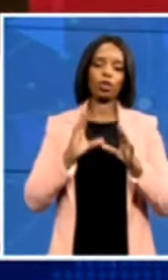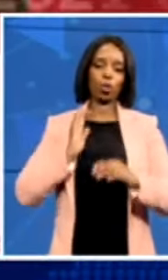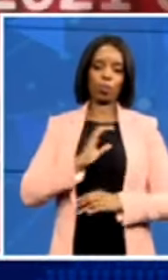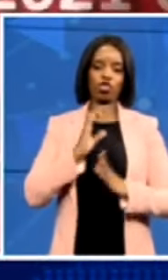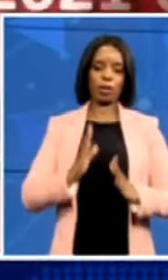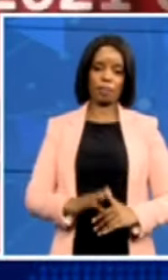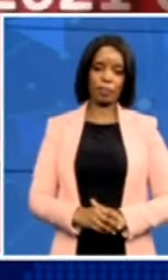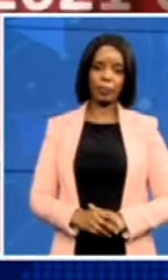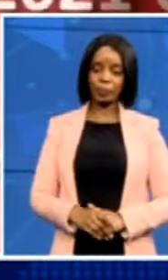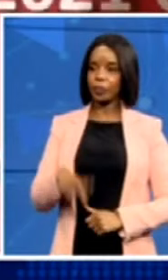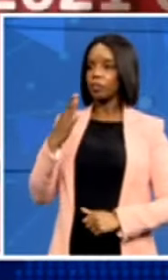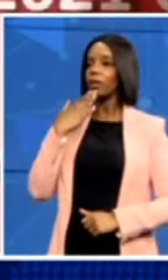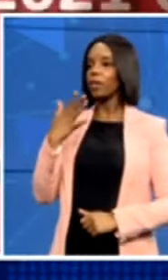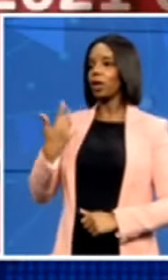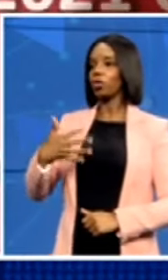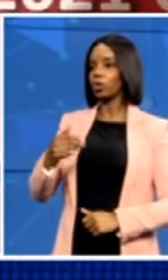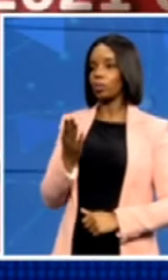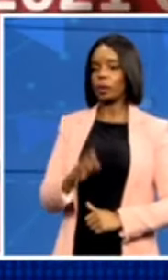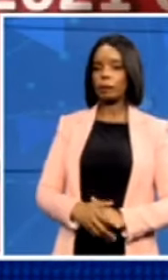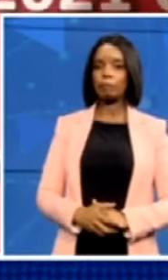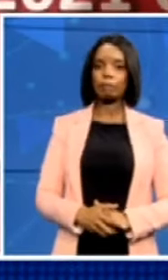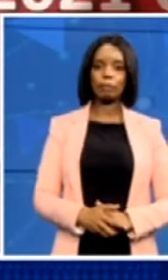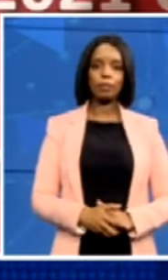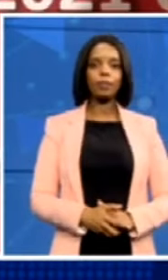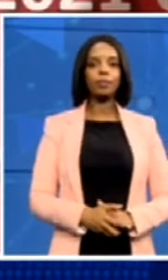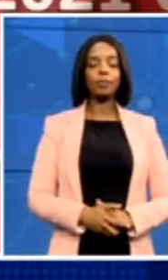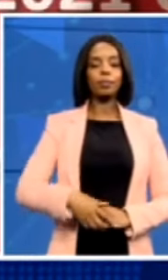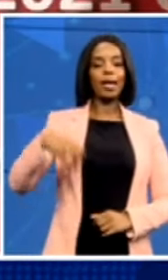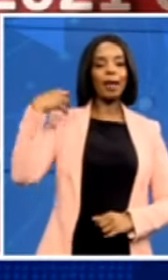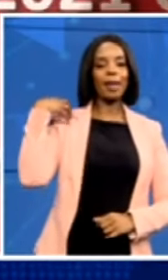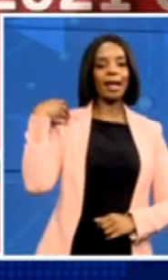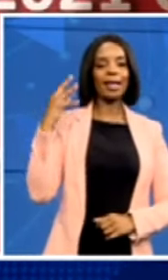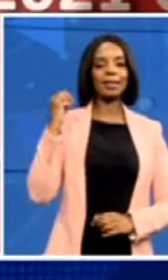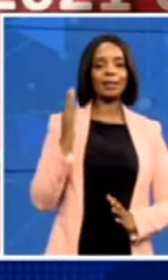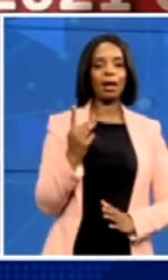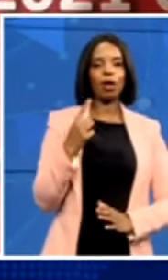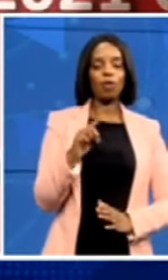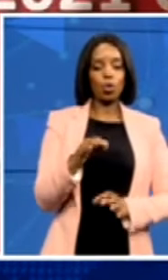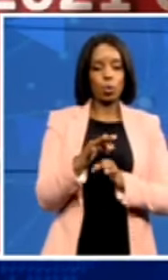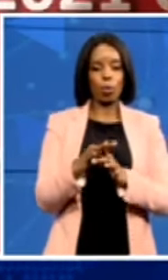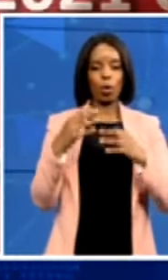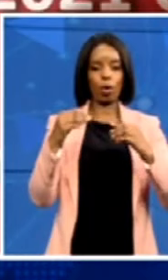you. The Minister of Small Business Development, Stella Ndabeni-Abrahams, at the